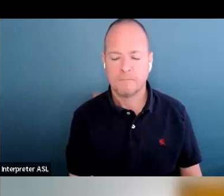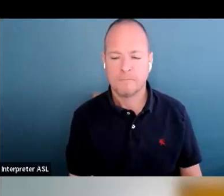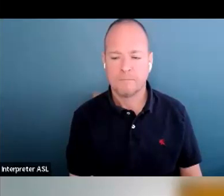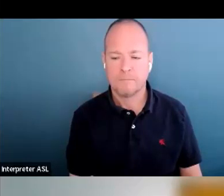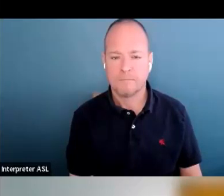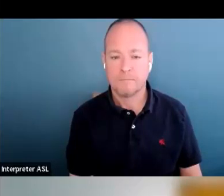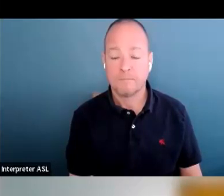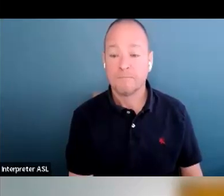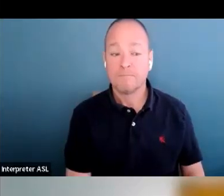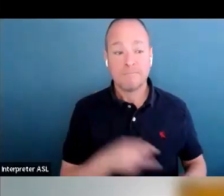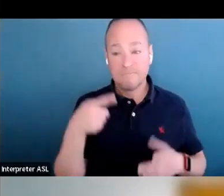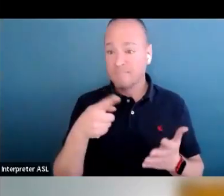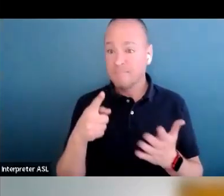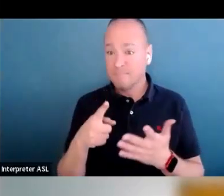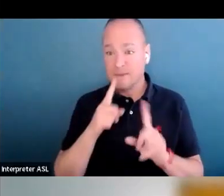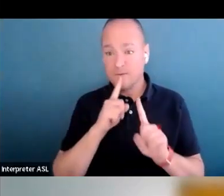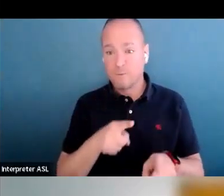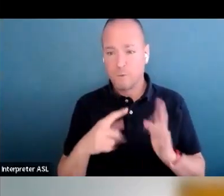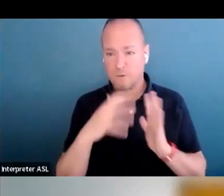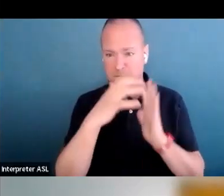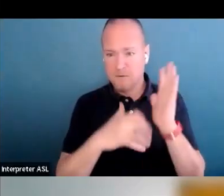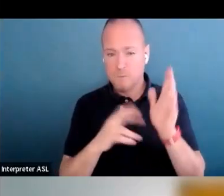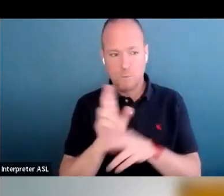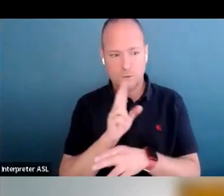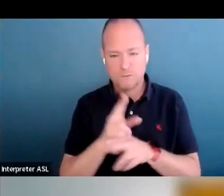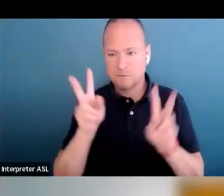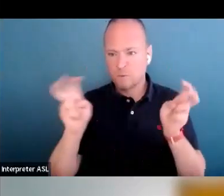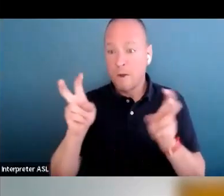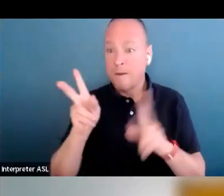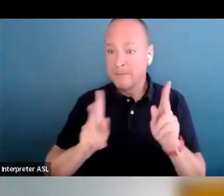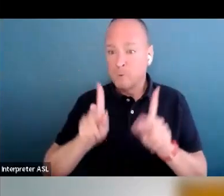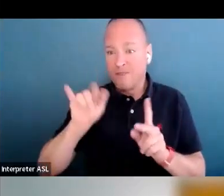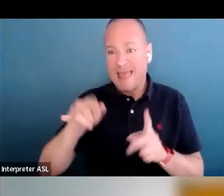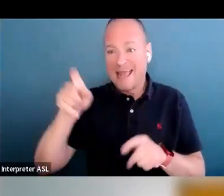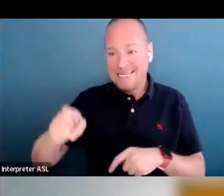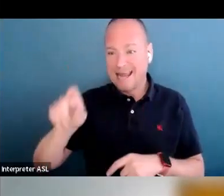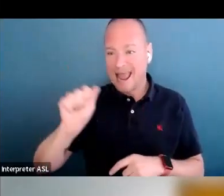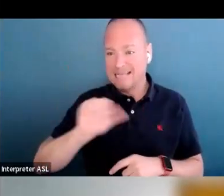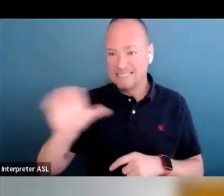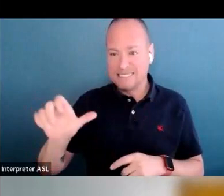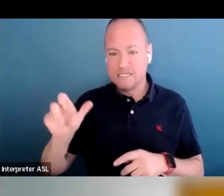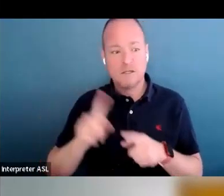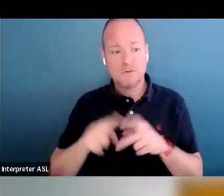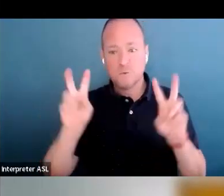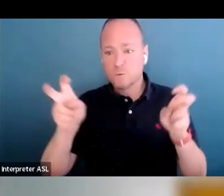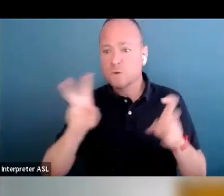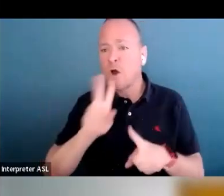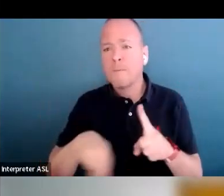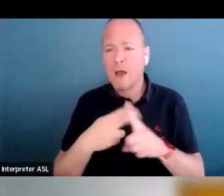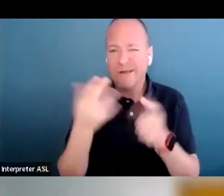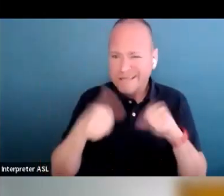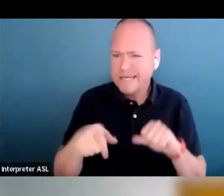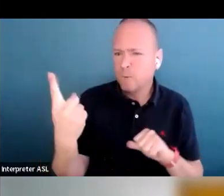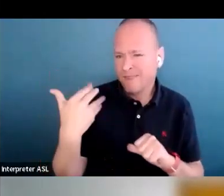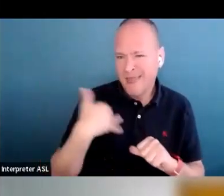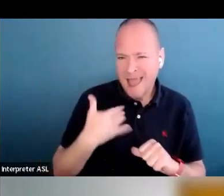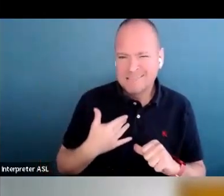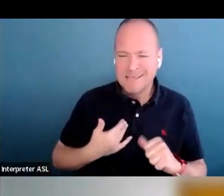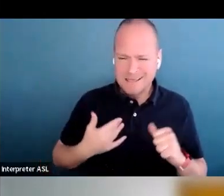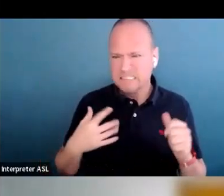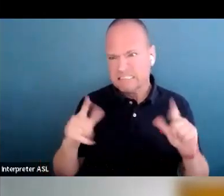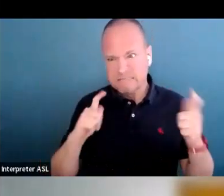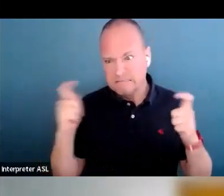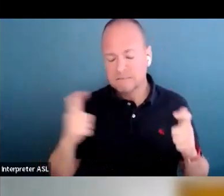In this report, we've used the phrase quote people who need AAC end quote to talk about anyone with a significant speech disability who